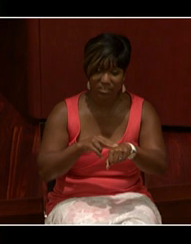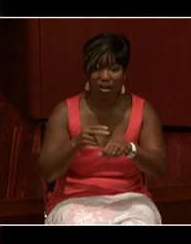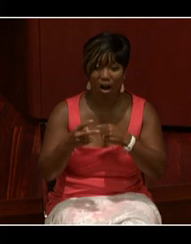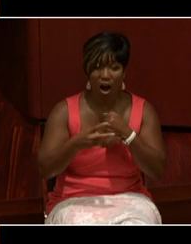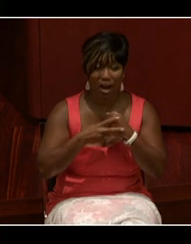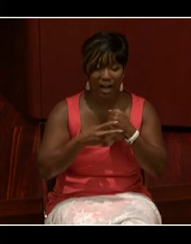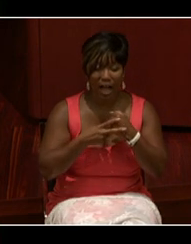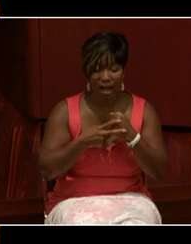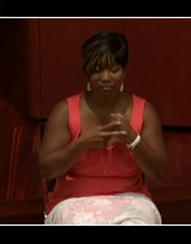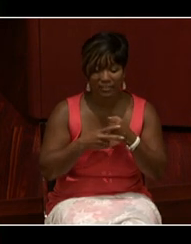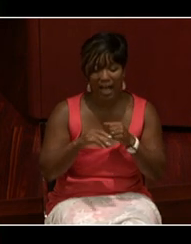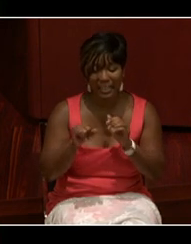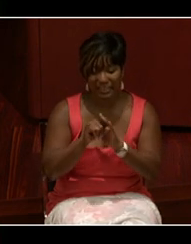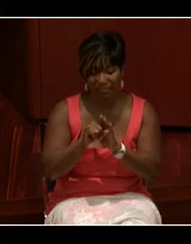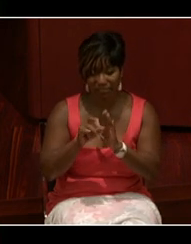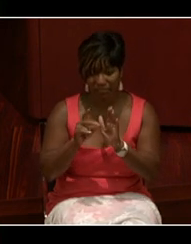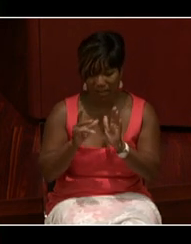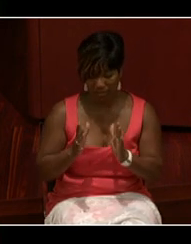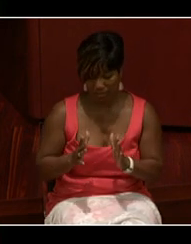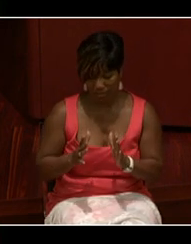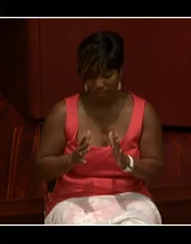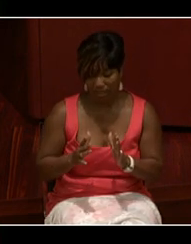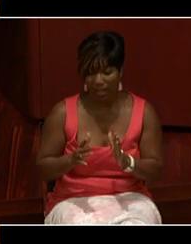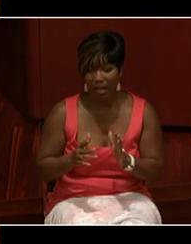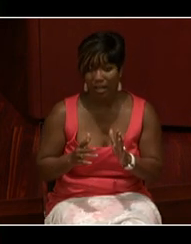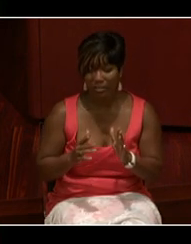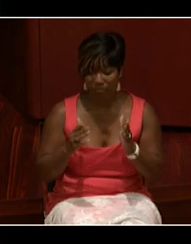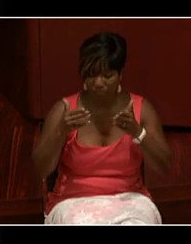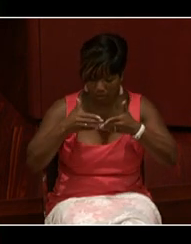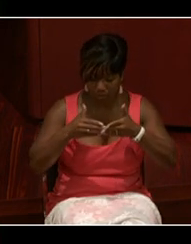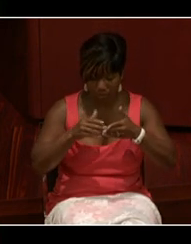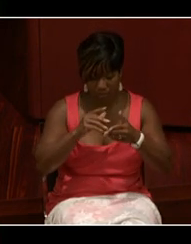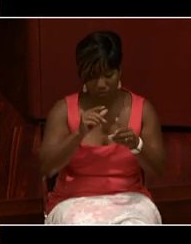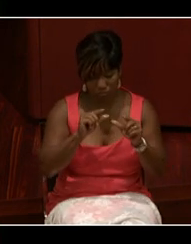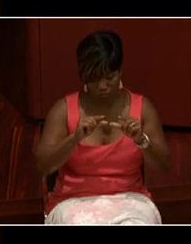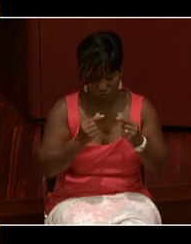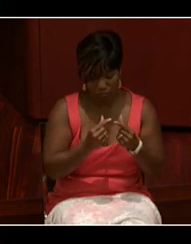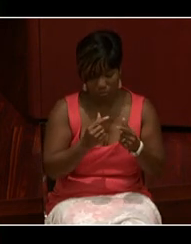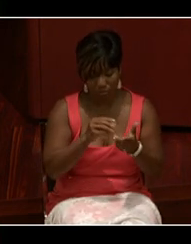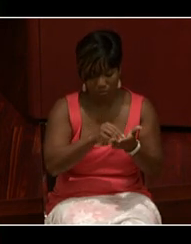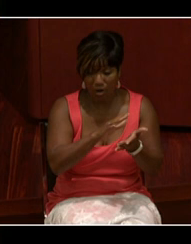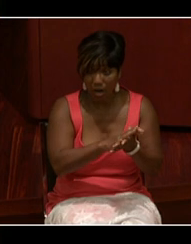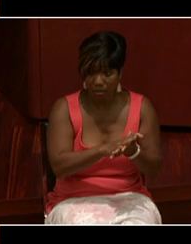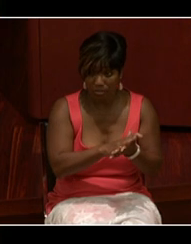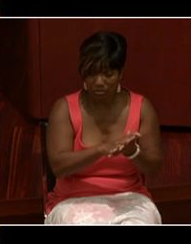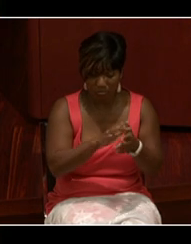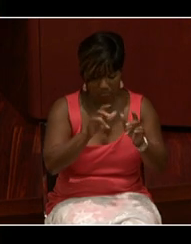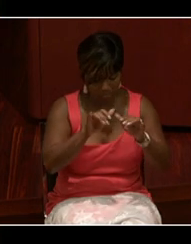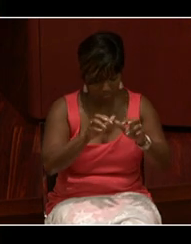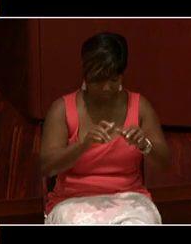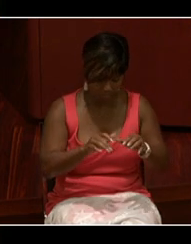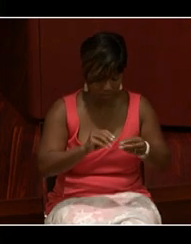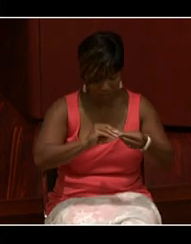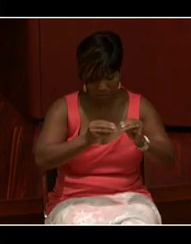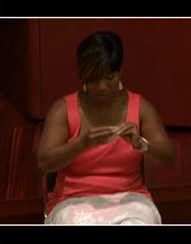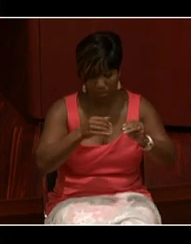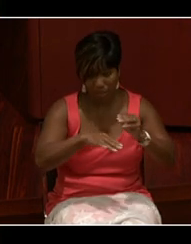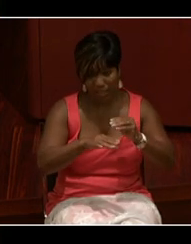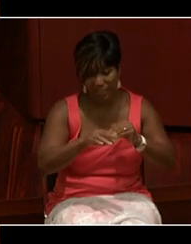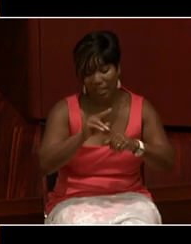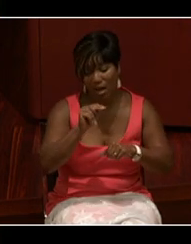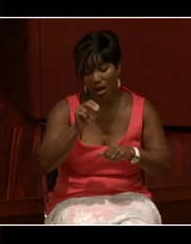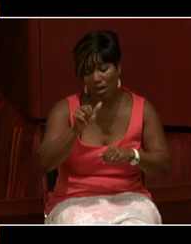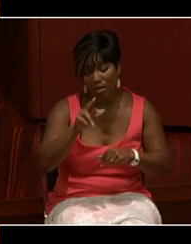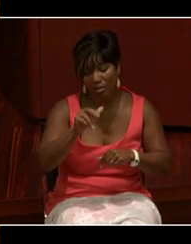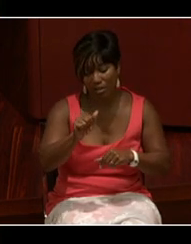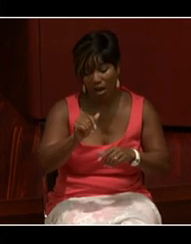this refers specifically to this series of records, this group of records. Entering this number into the National Archives online